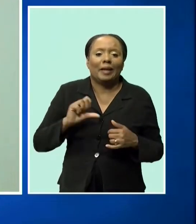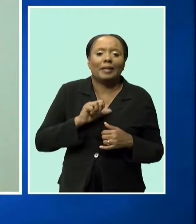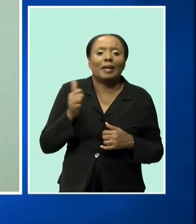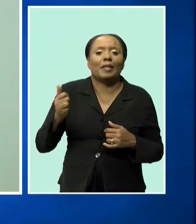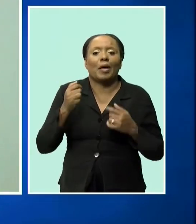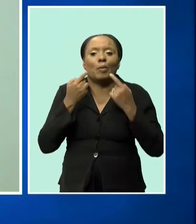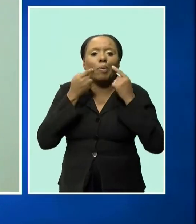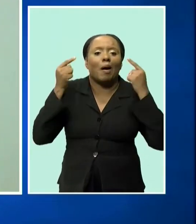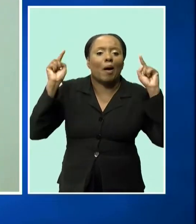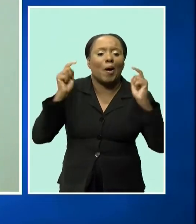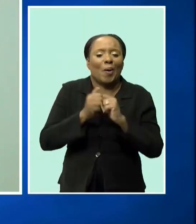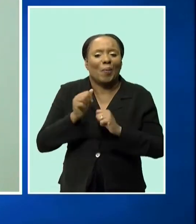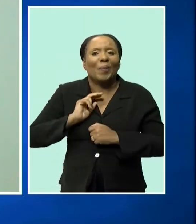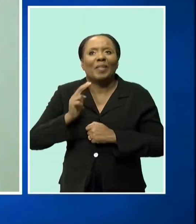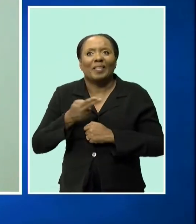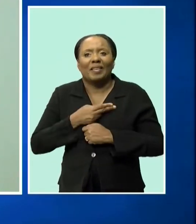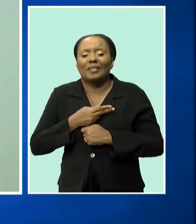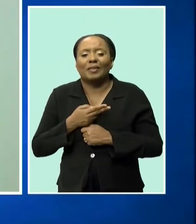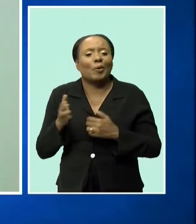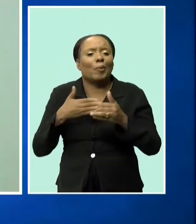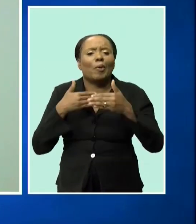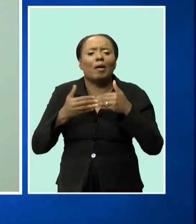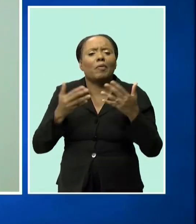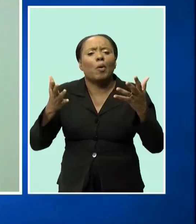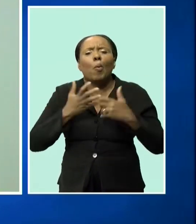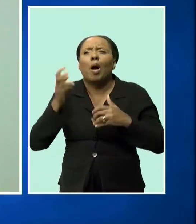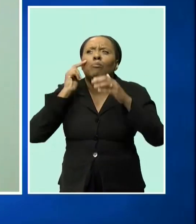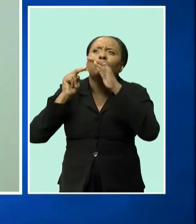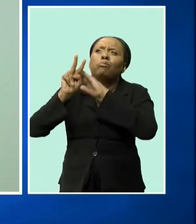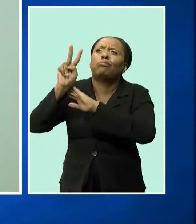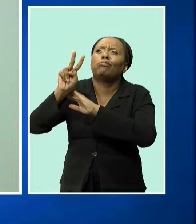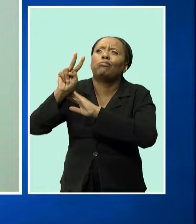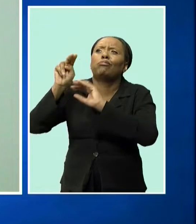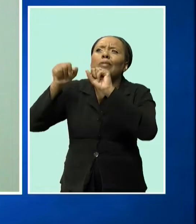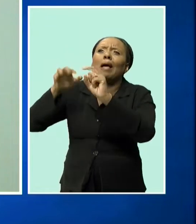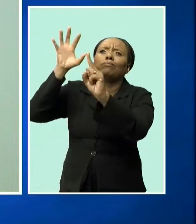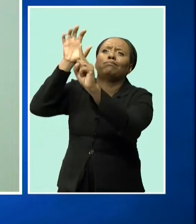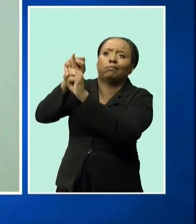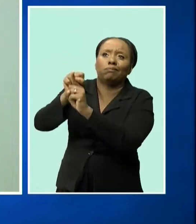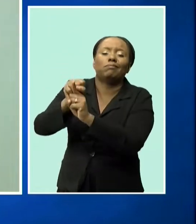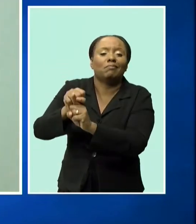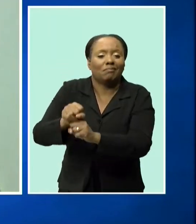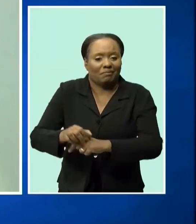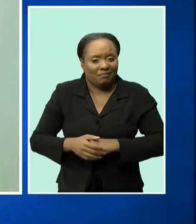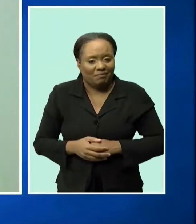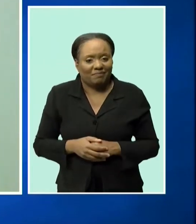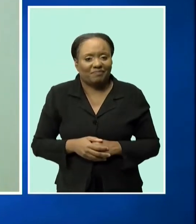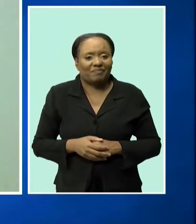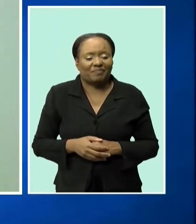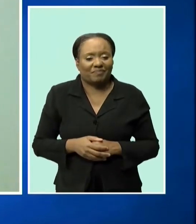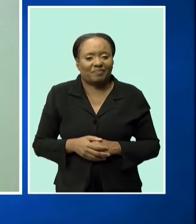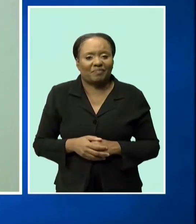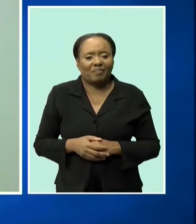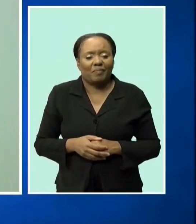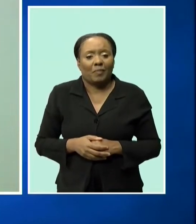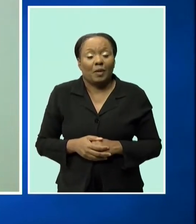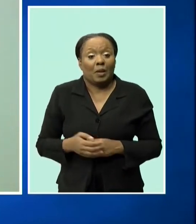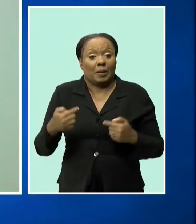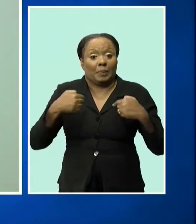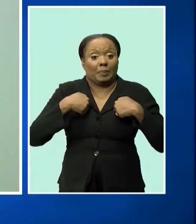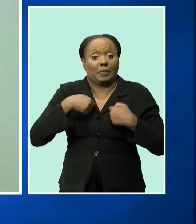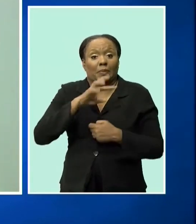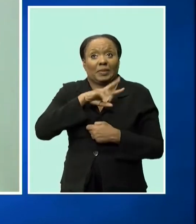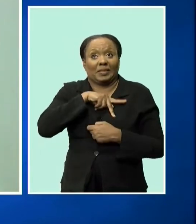to pursue anything that your mind can perceive. Now, with regards to me